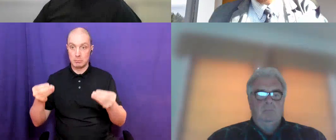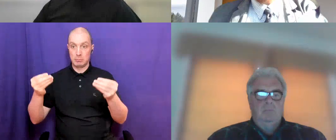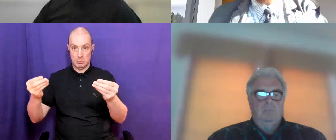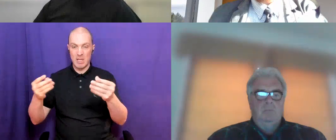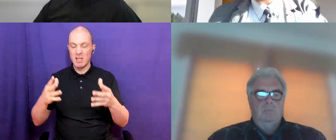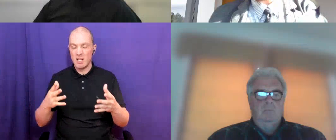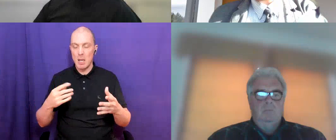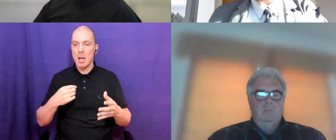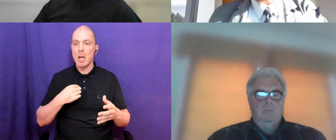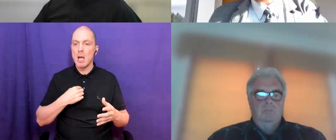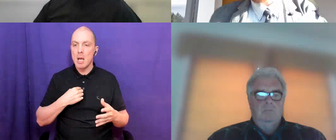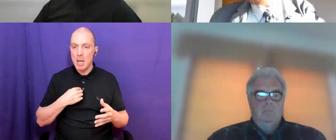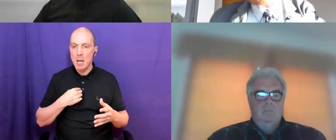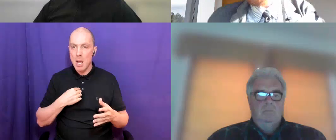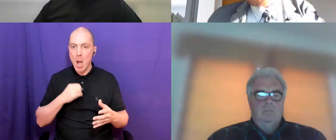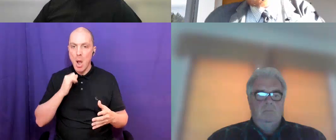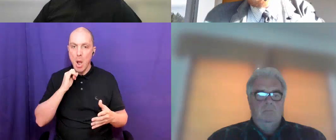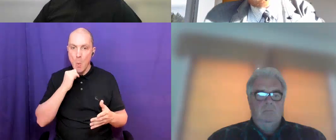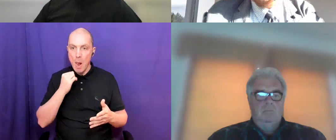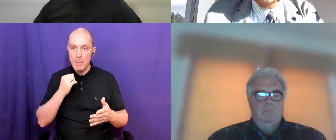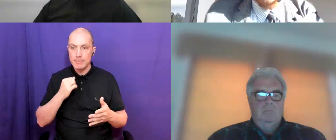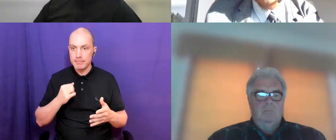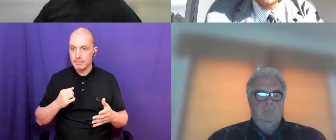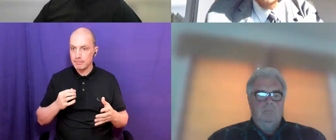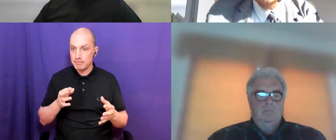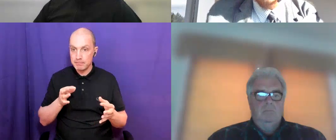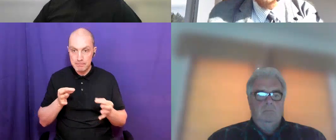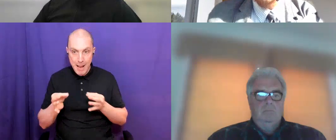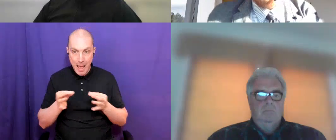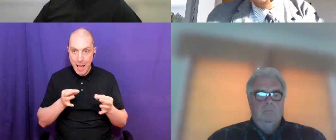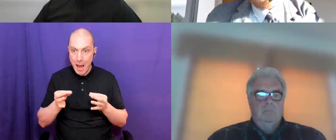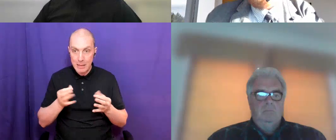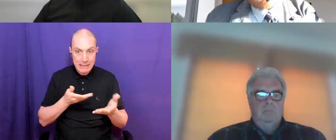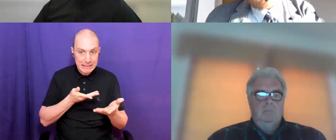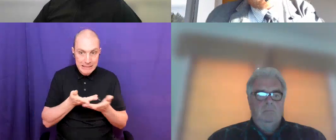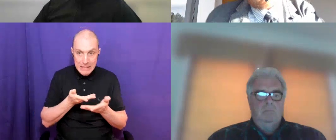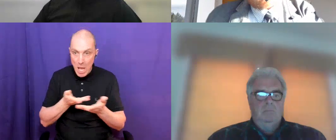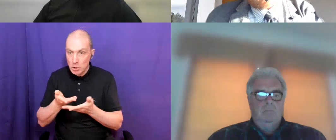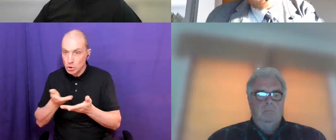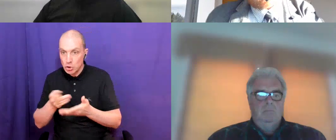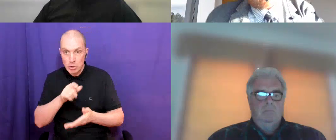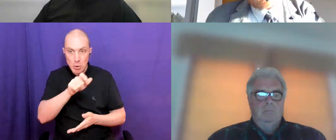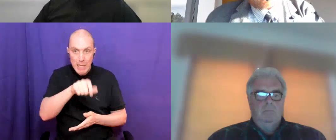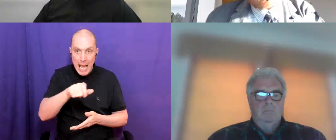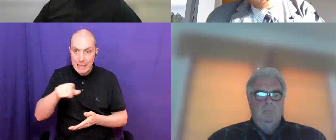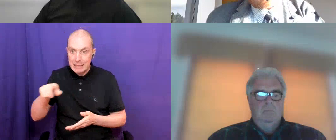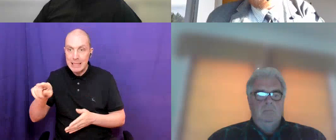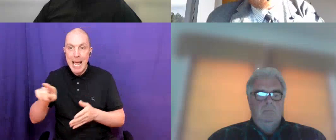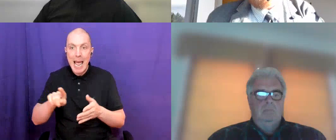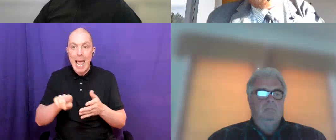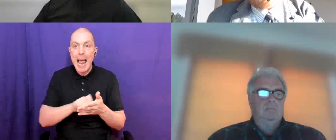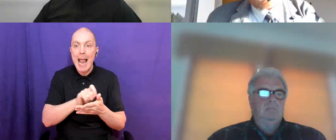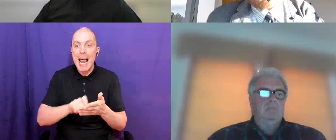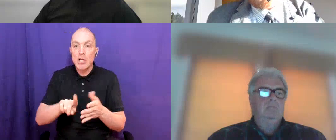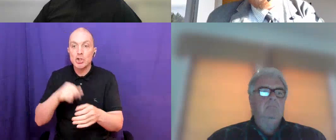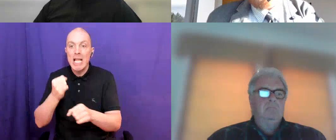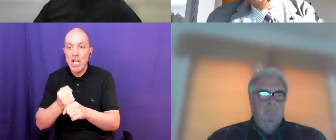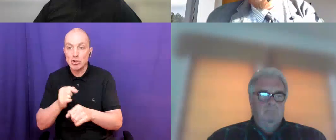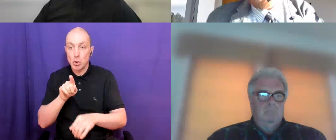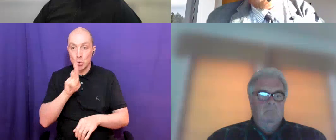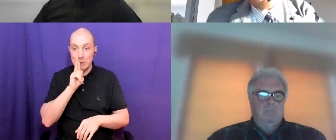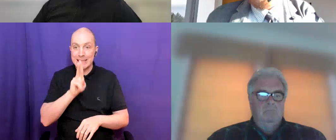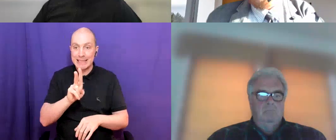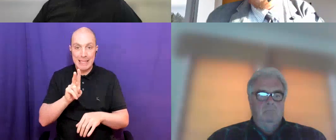make arrangements to discuss the result information with candidates and election agents, and there's an area in the layout which